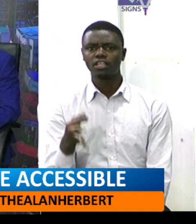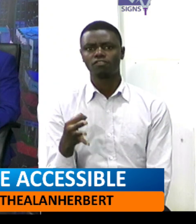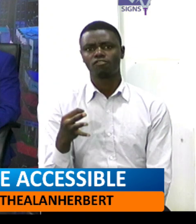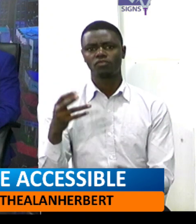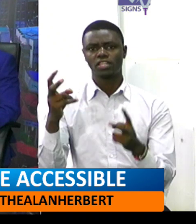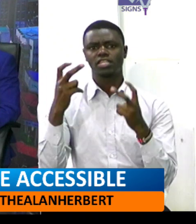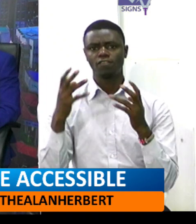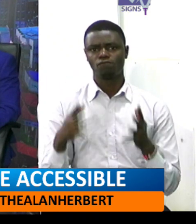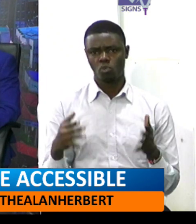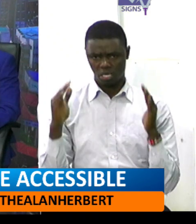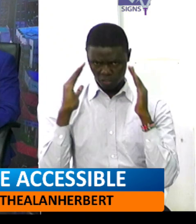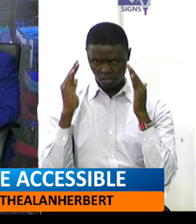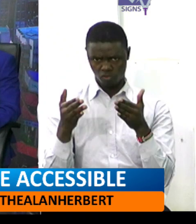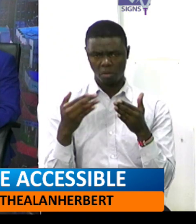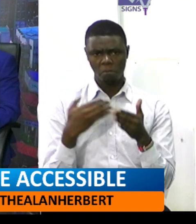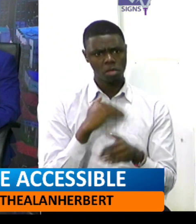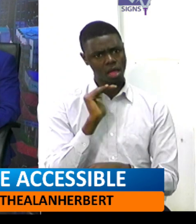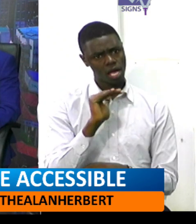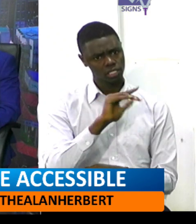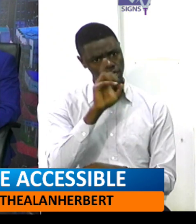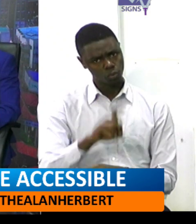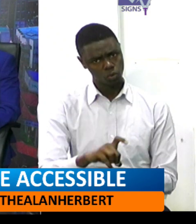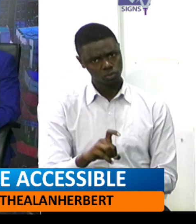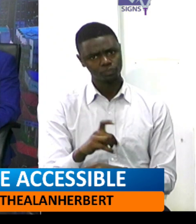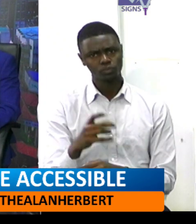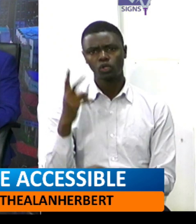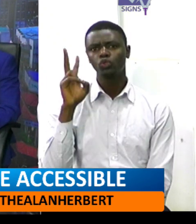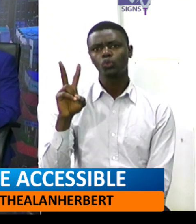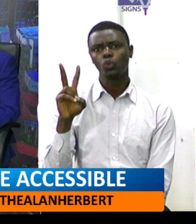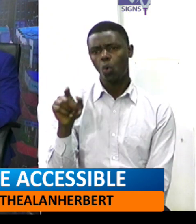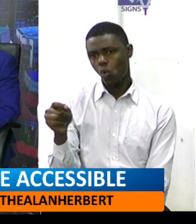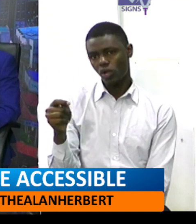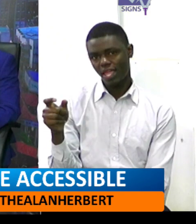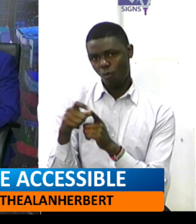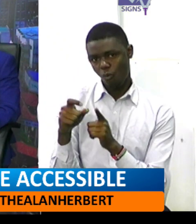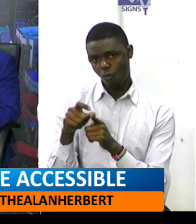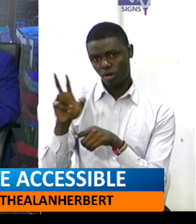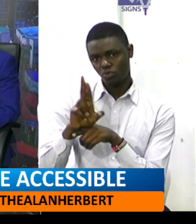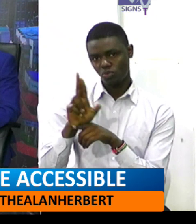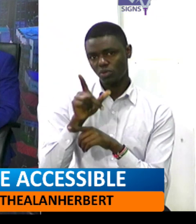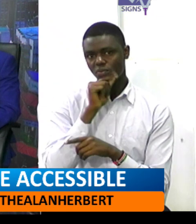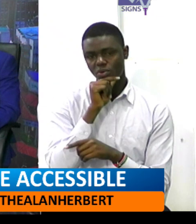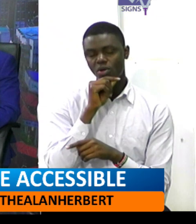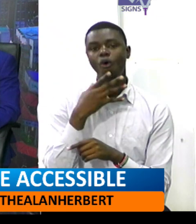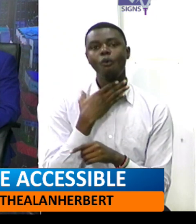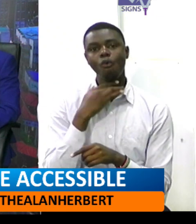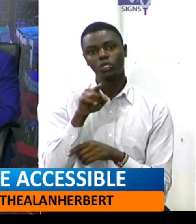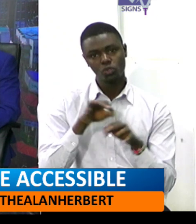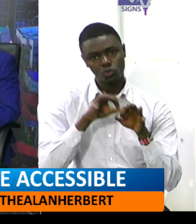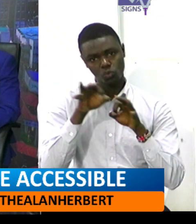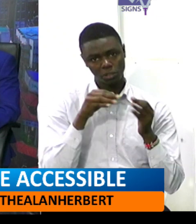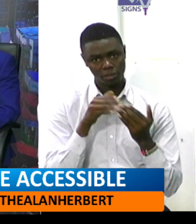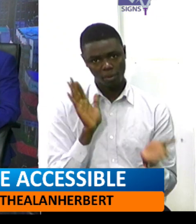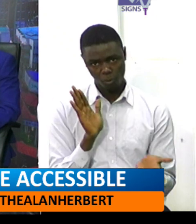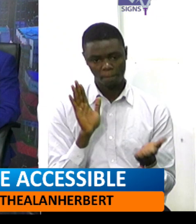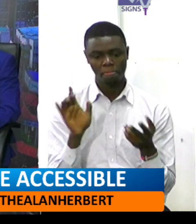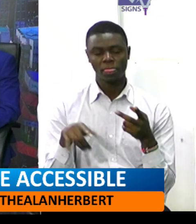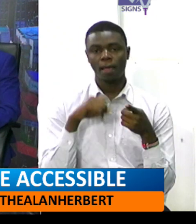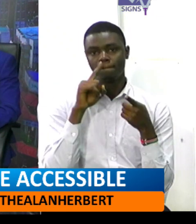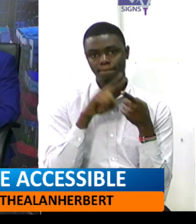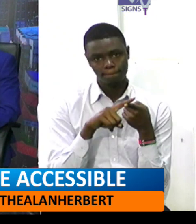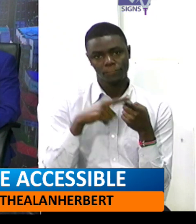keen, but I am very keen because I'm asking the questions. There are two keywords that you've used, and I want you for you to expand a little bit more. You